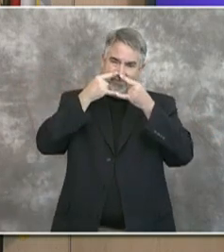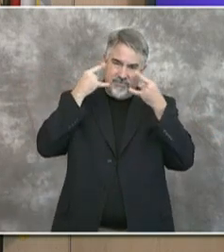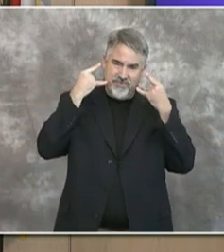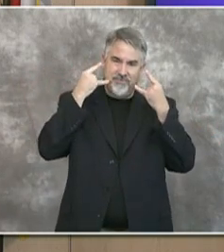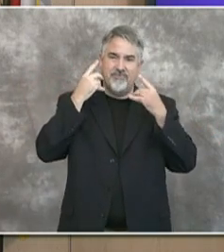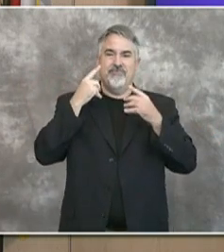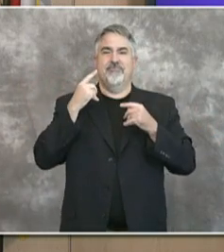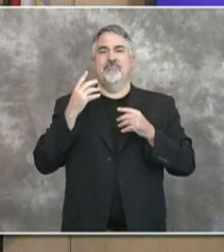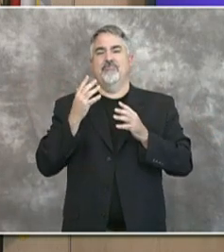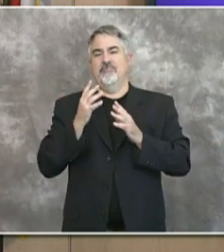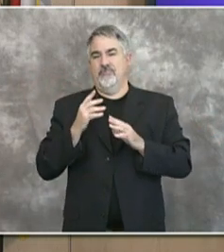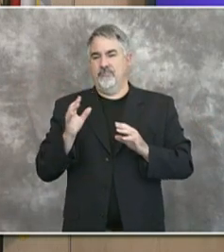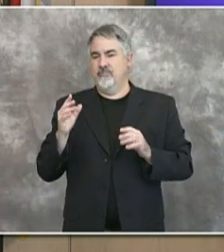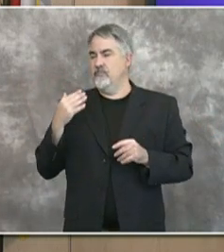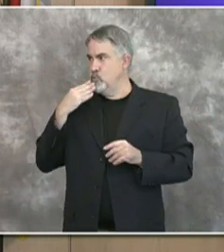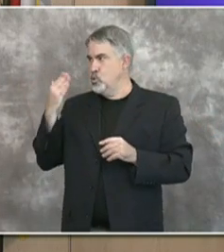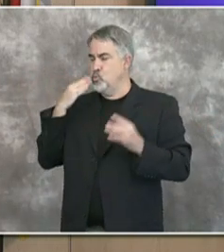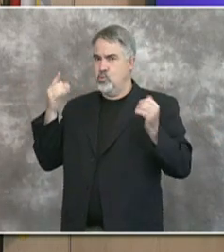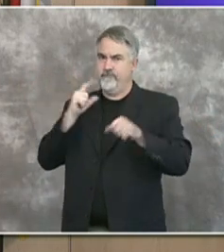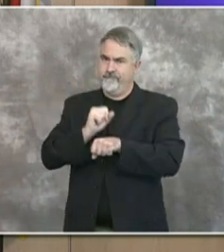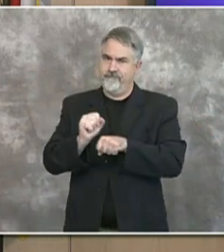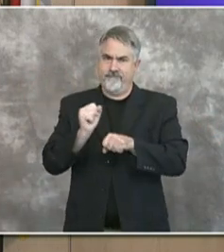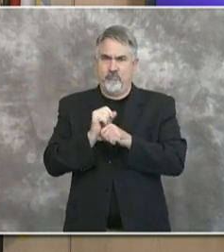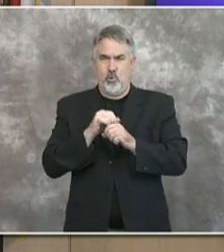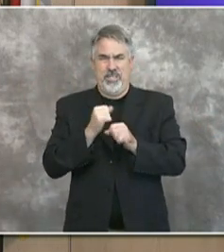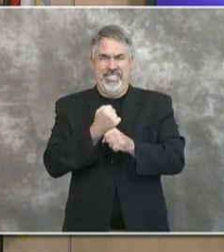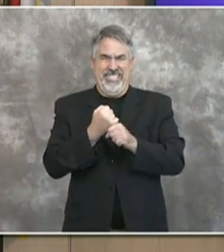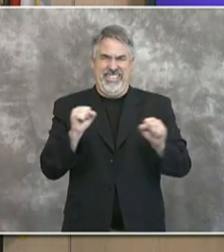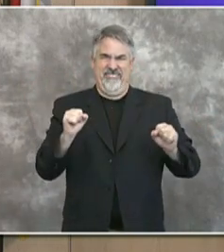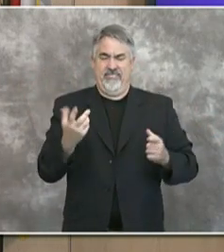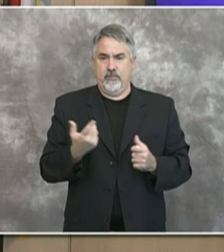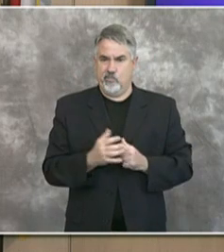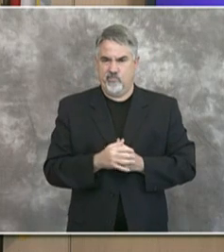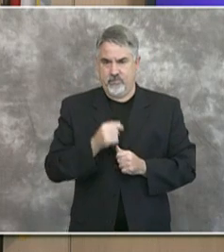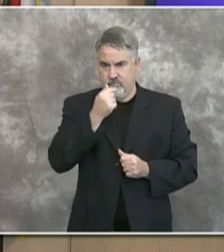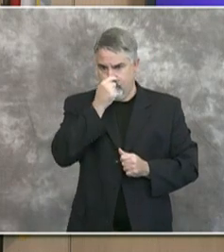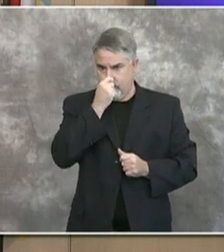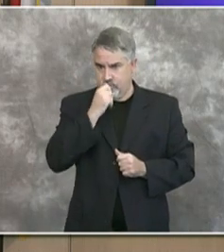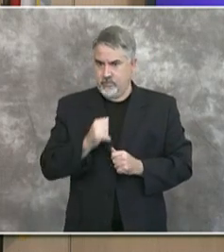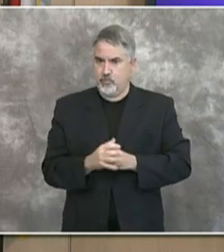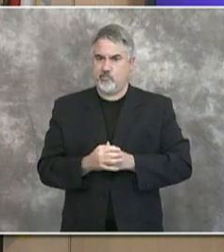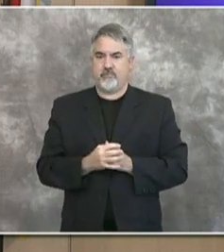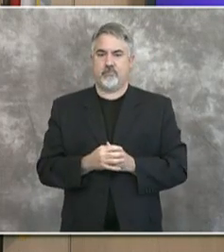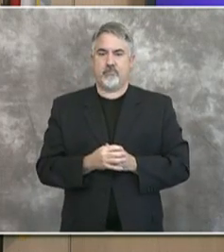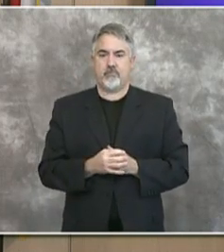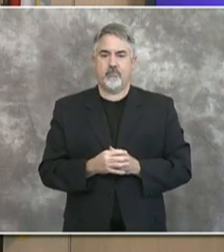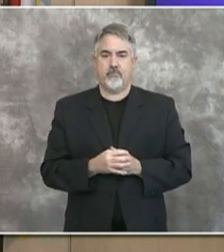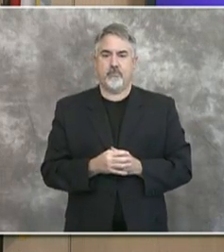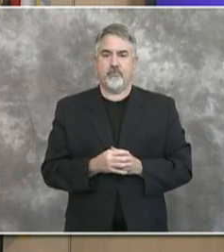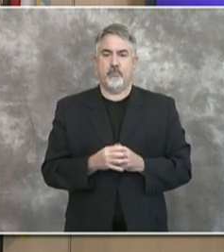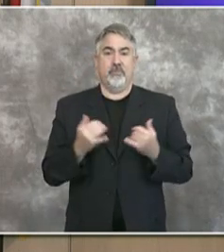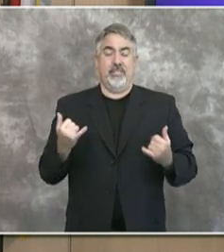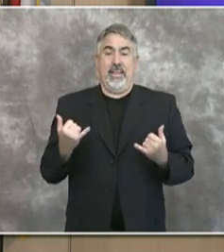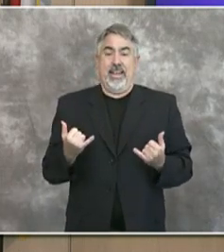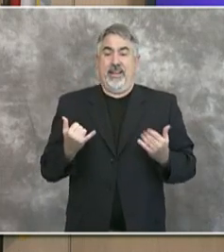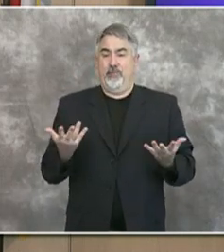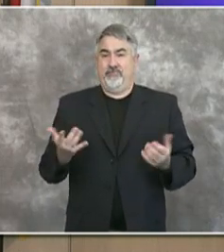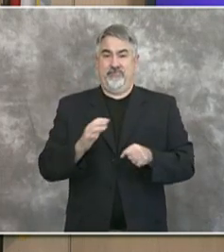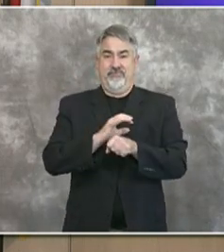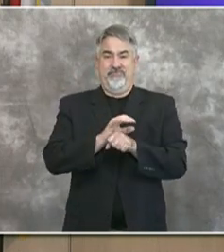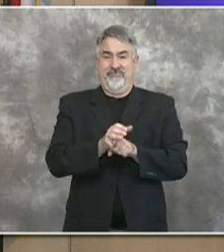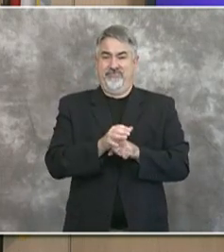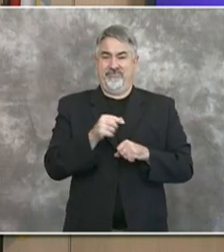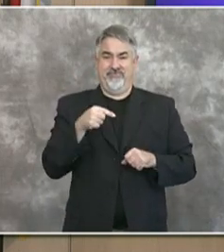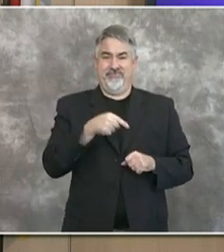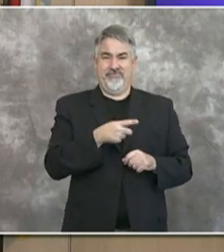so. With all that said, it's important to remember that this virus does not respect international borders. It also